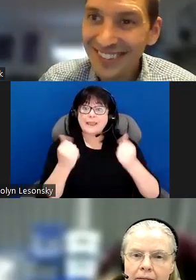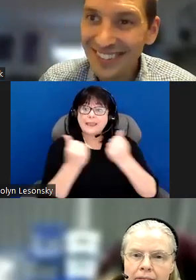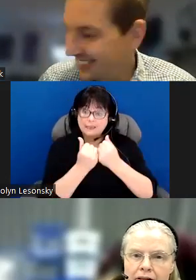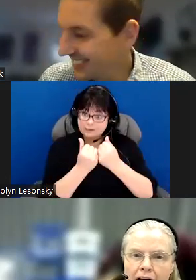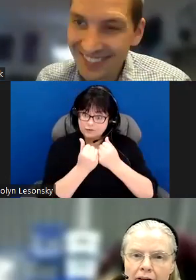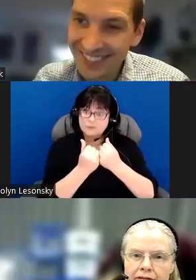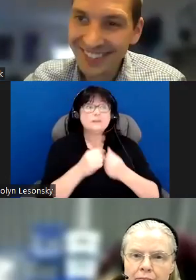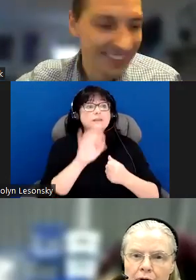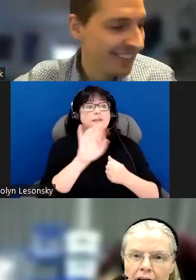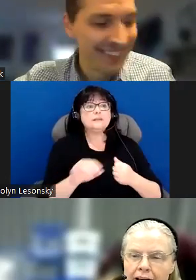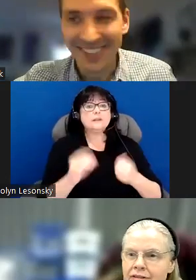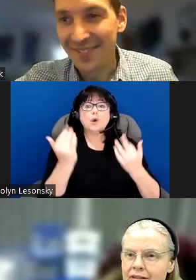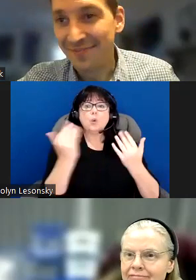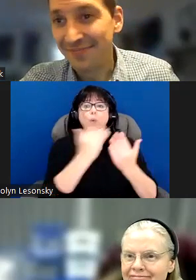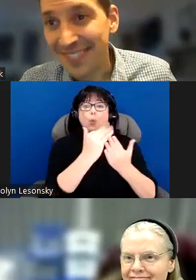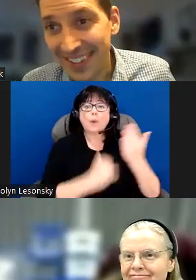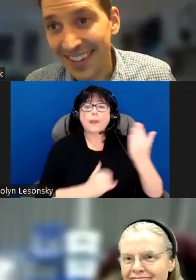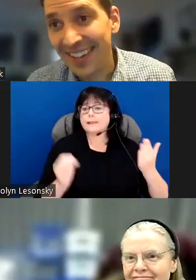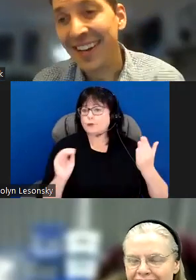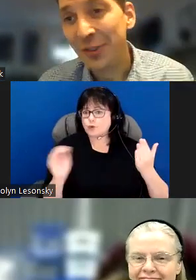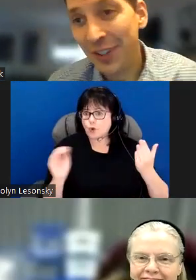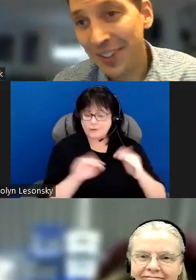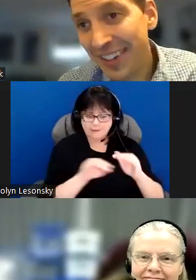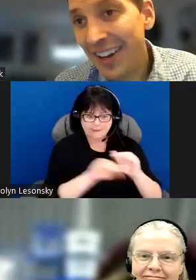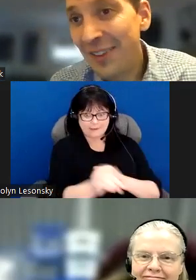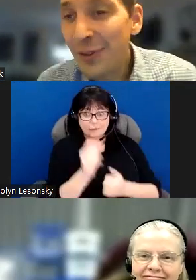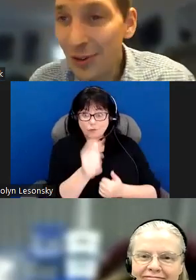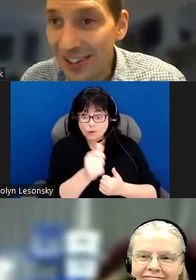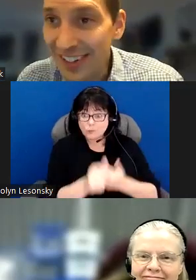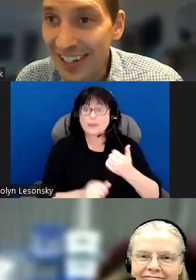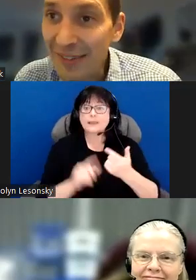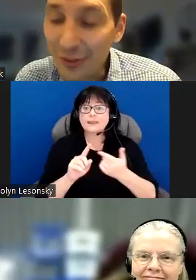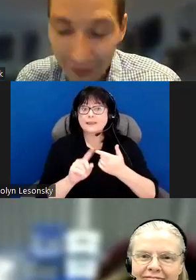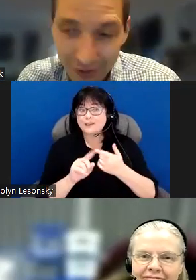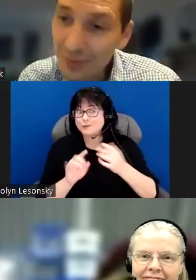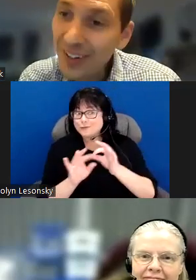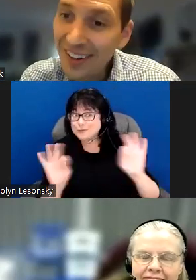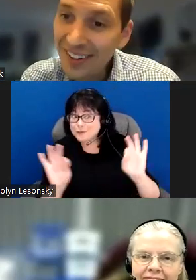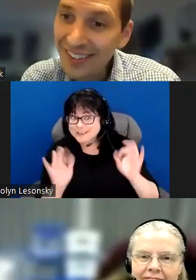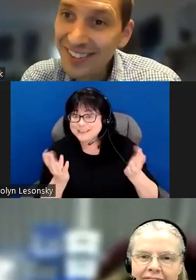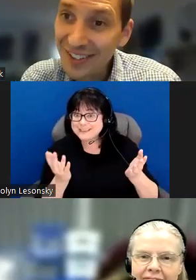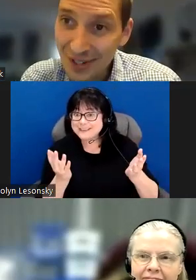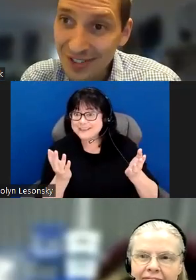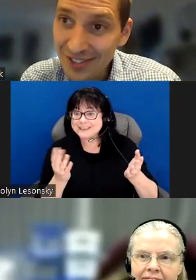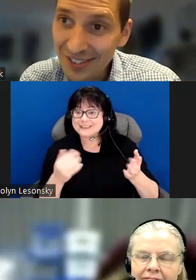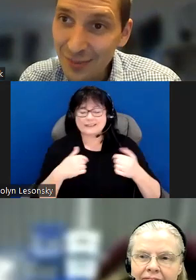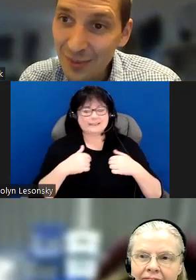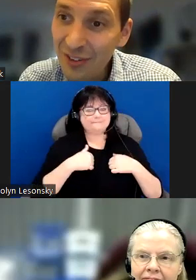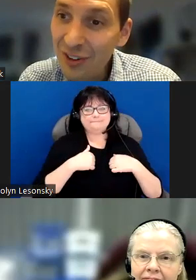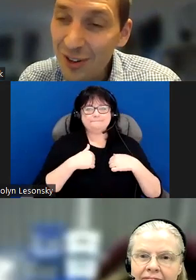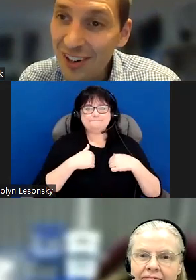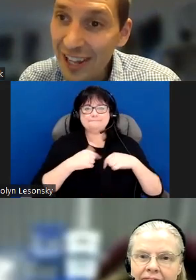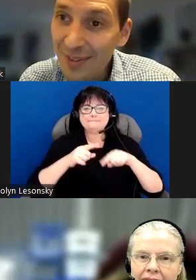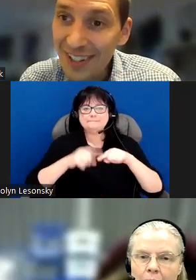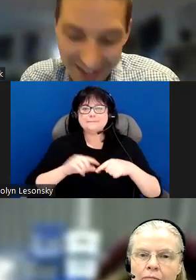cost mental health support counseling? I would unfortunately have to defer to my colleagues in the region,